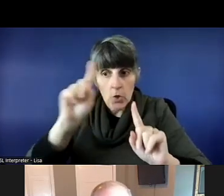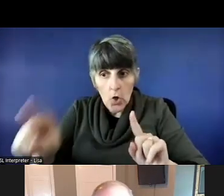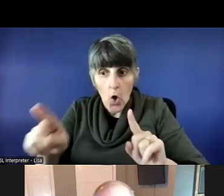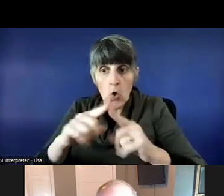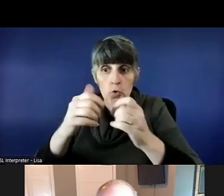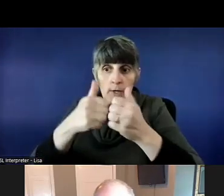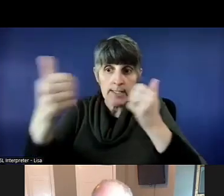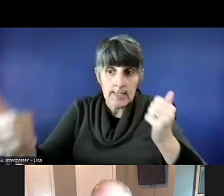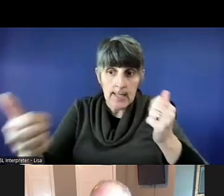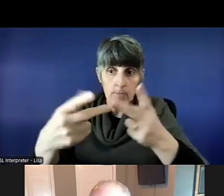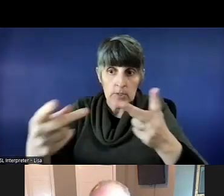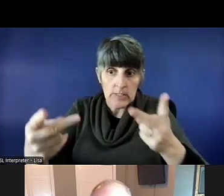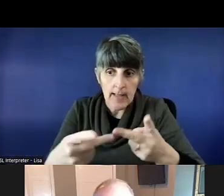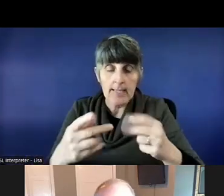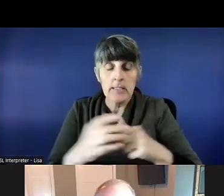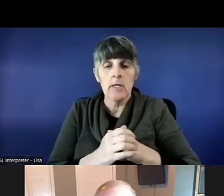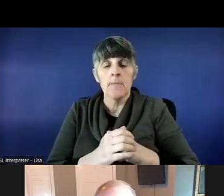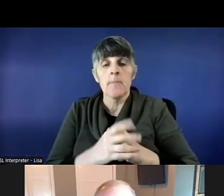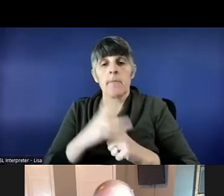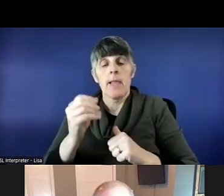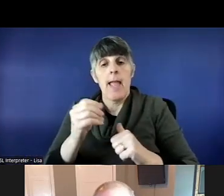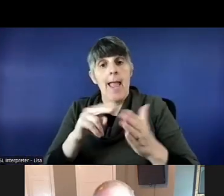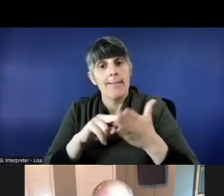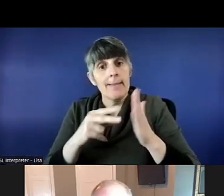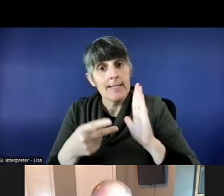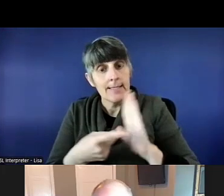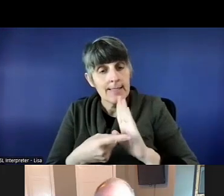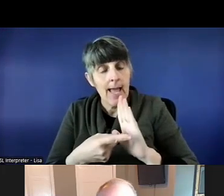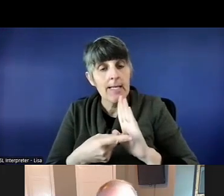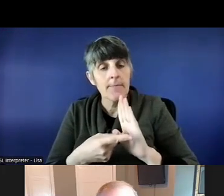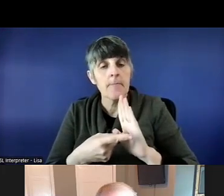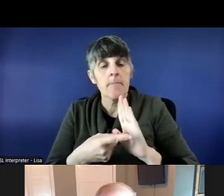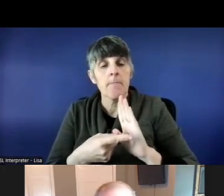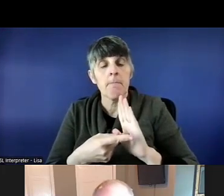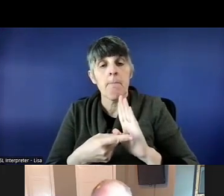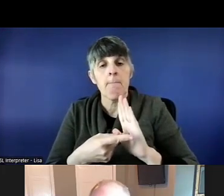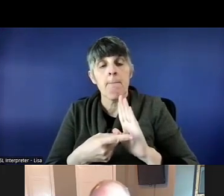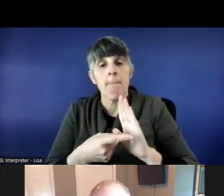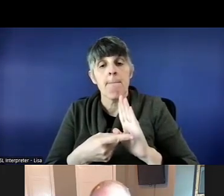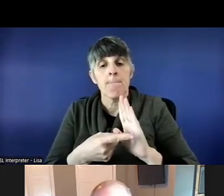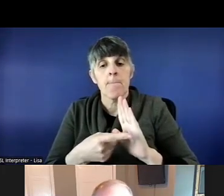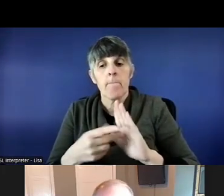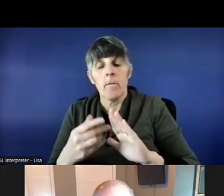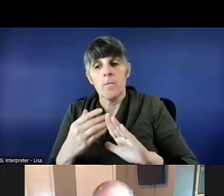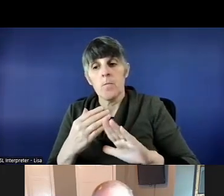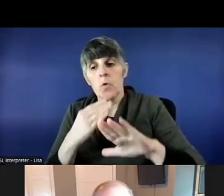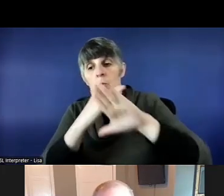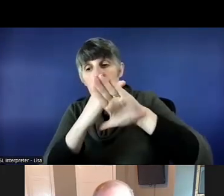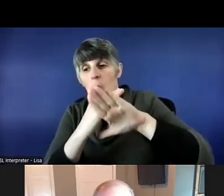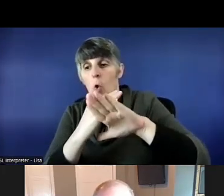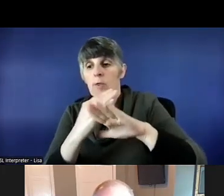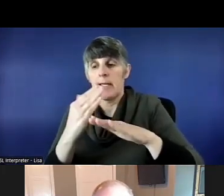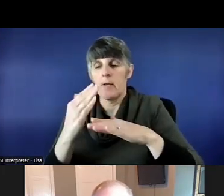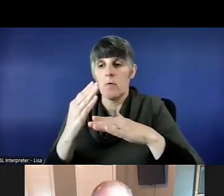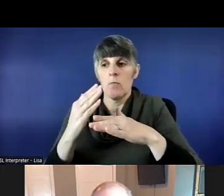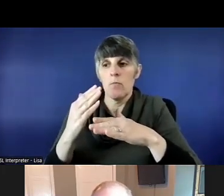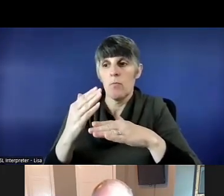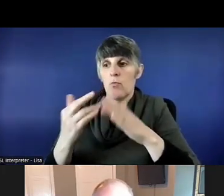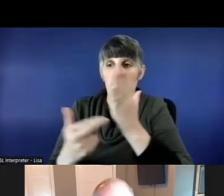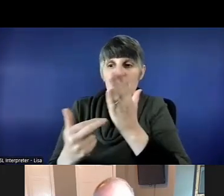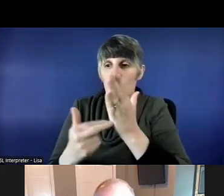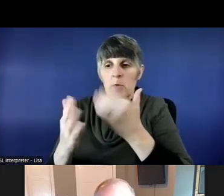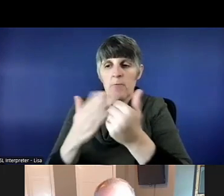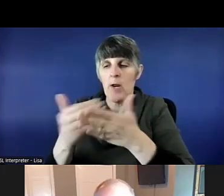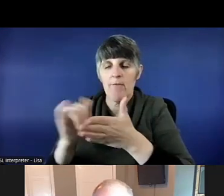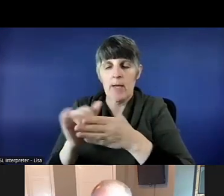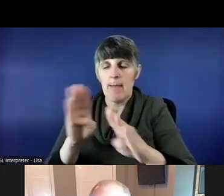separate space. And the intention of this is you're removing or withholding reinforcement for whatever the behavior of concern is. So that's